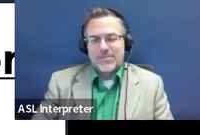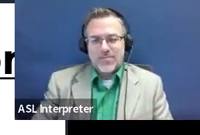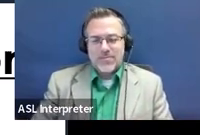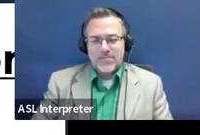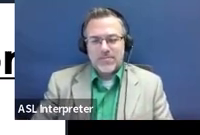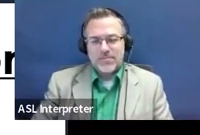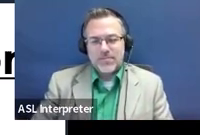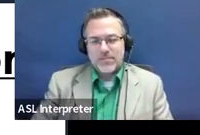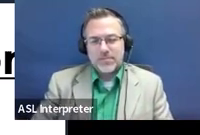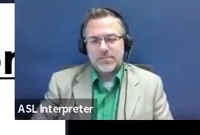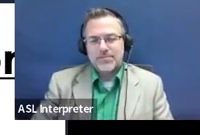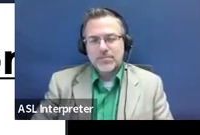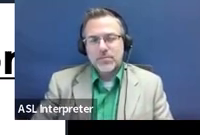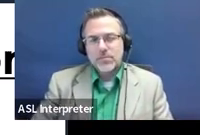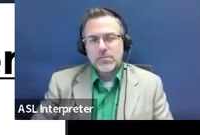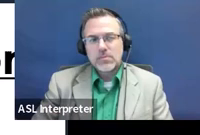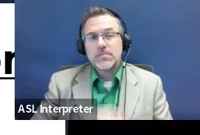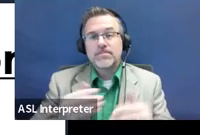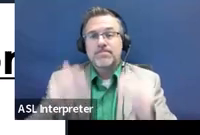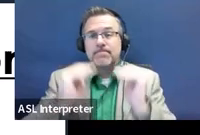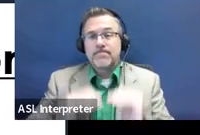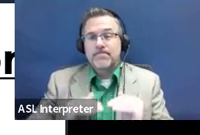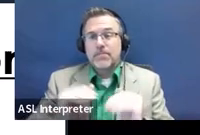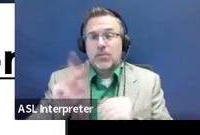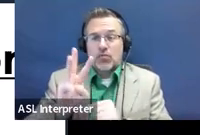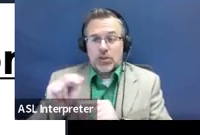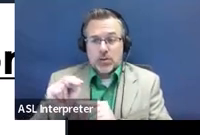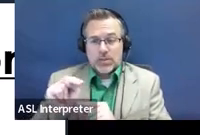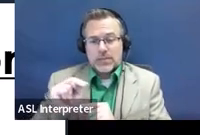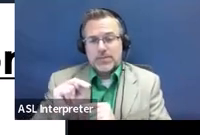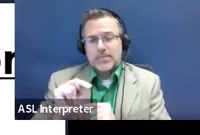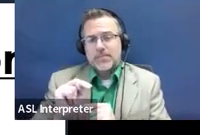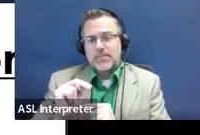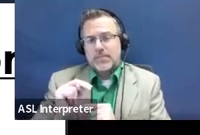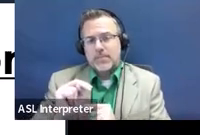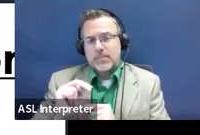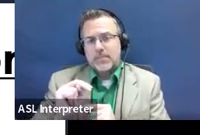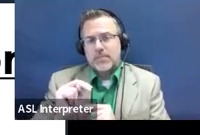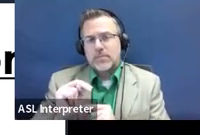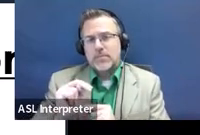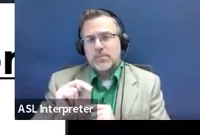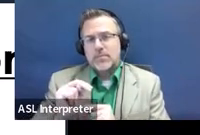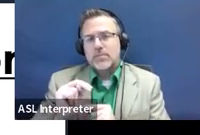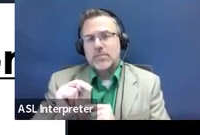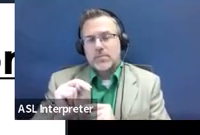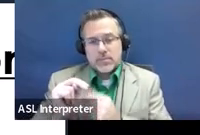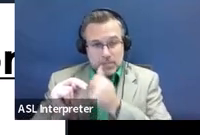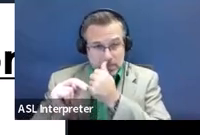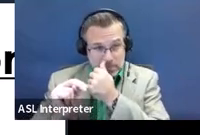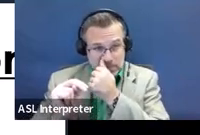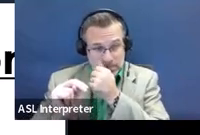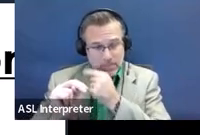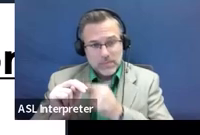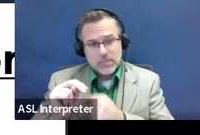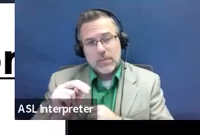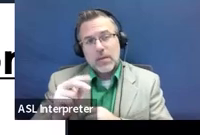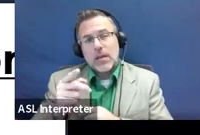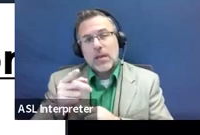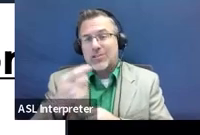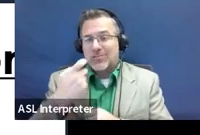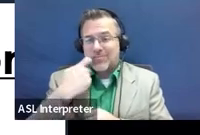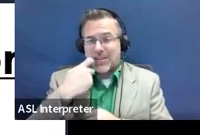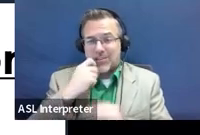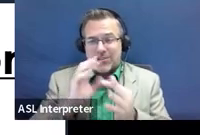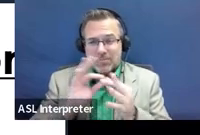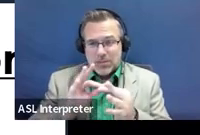Okay, so back to the written notice. So this is around that timeline. So I was just kind of pointing that out on the